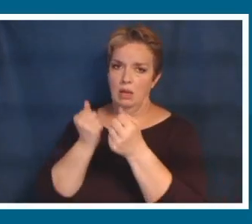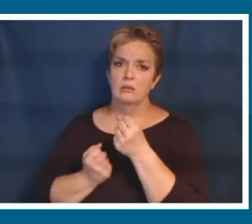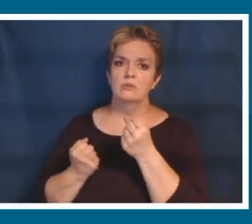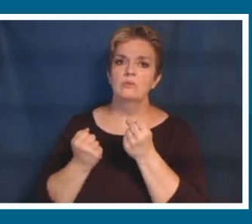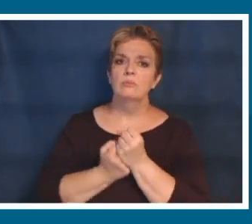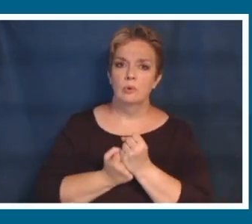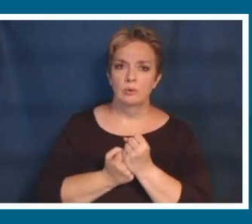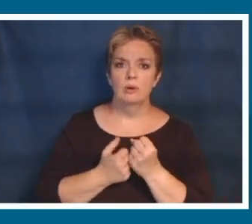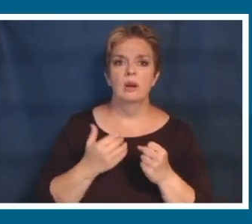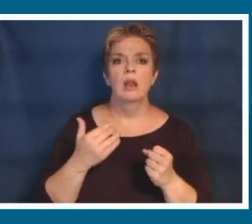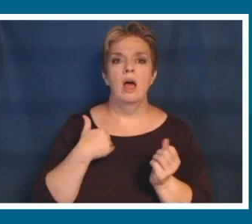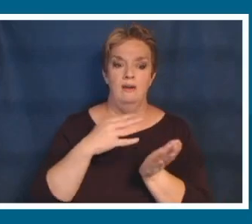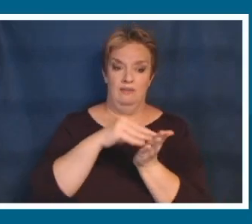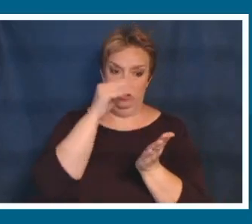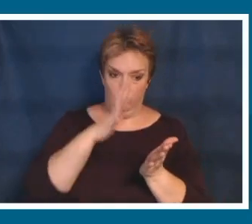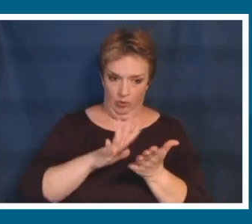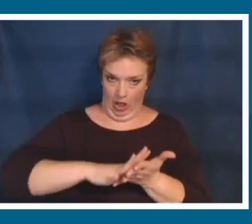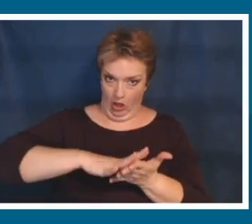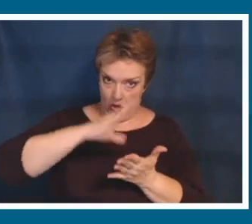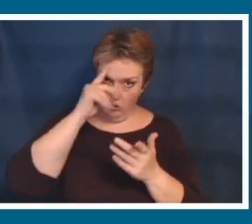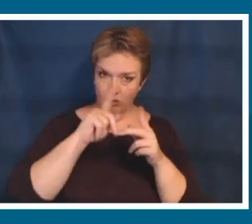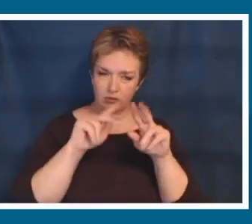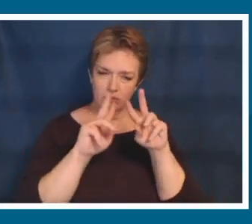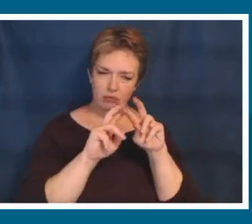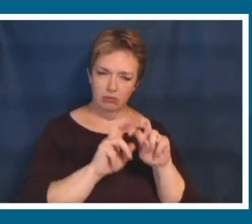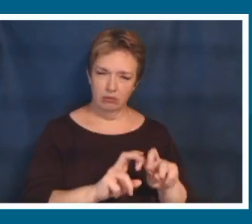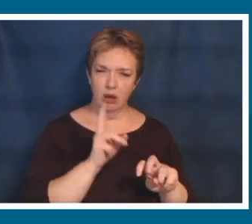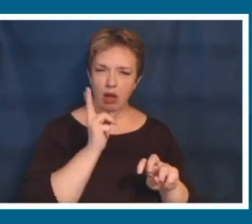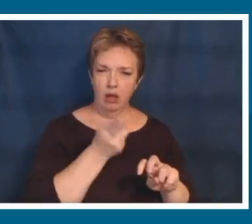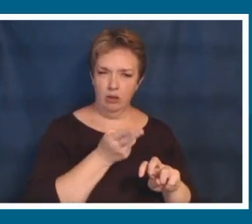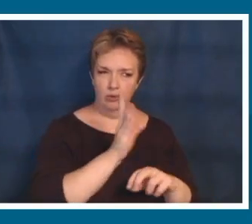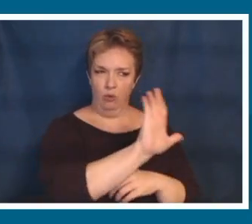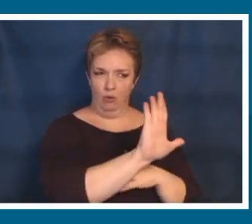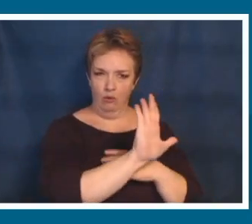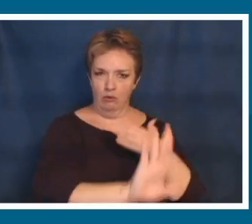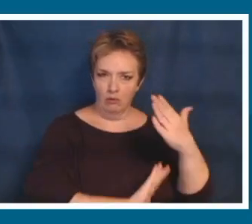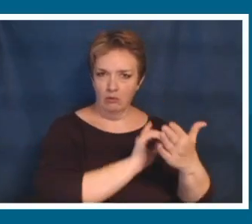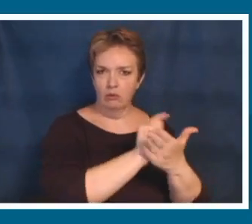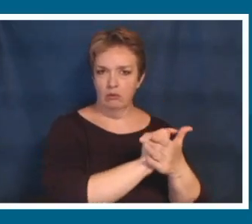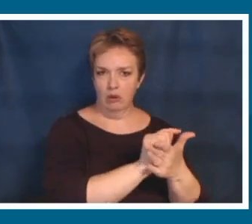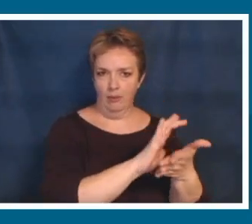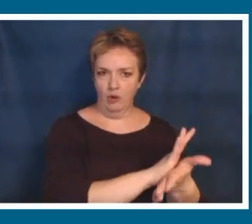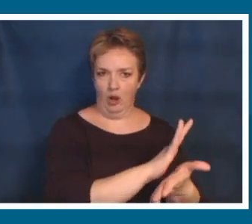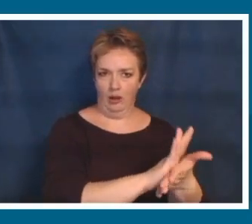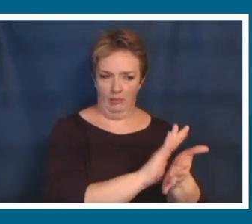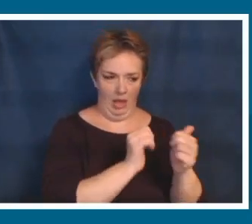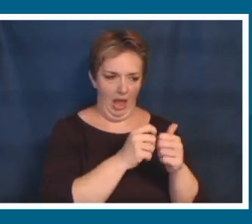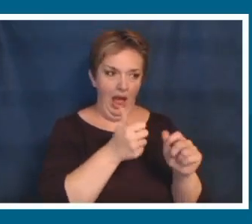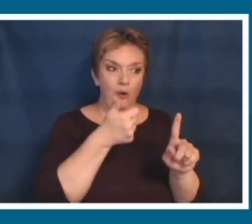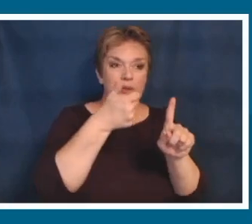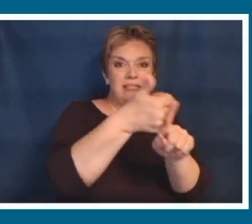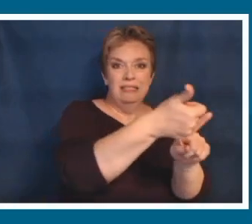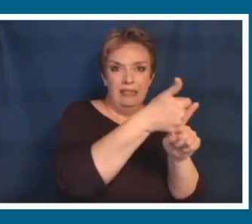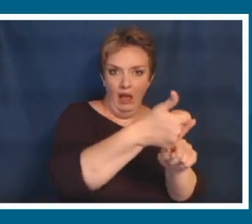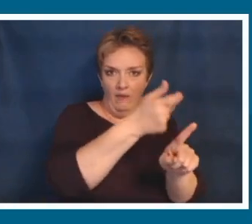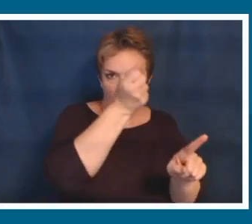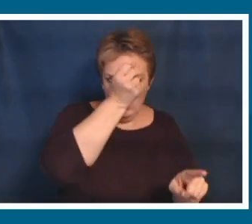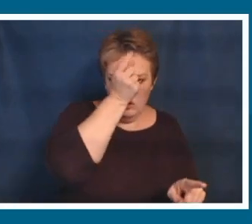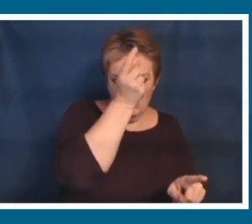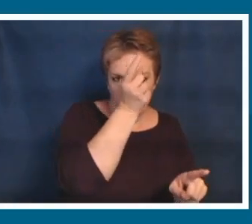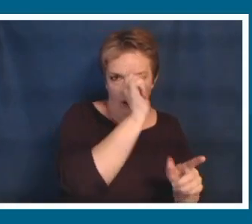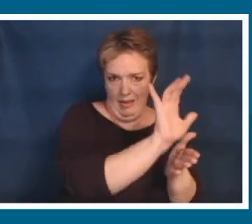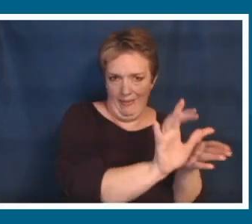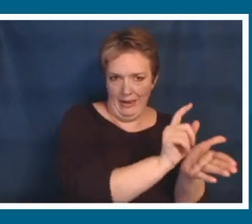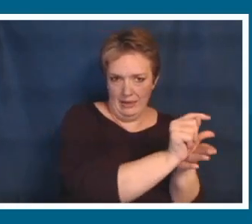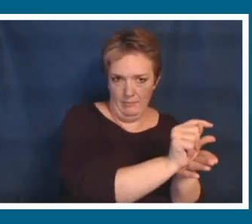historical documents and see how they were understood at the time, and how we might how students, the other